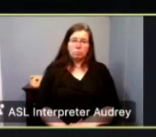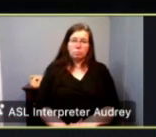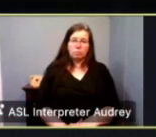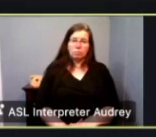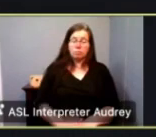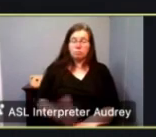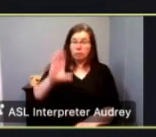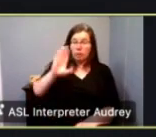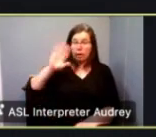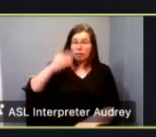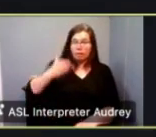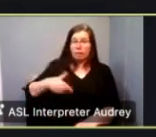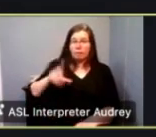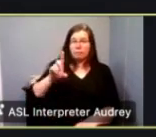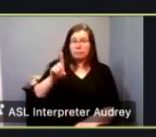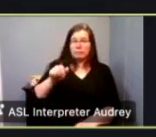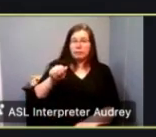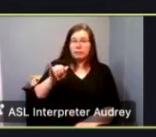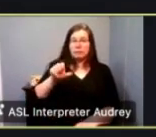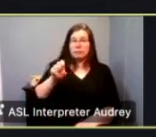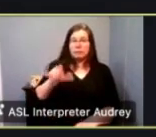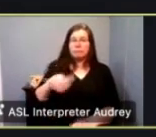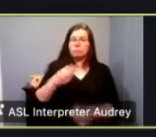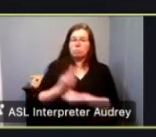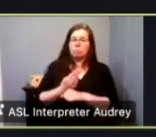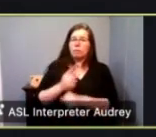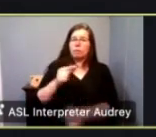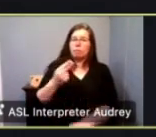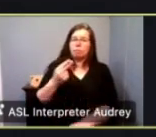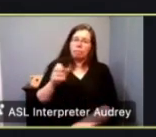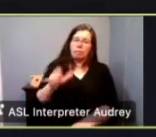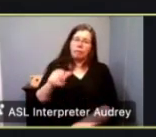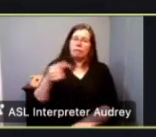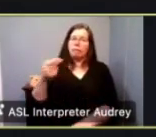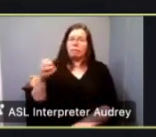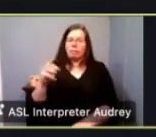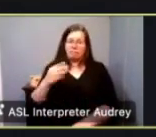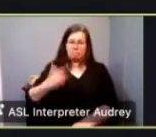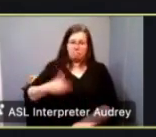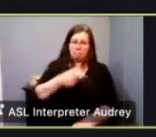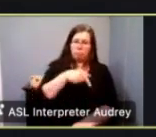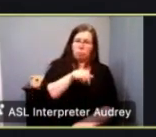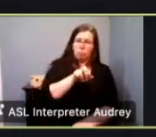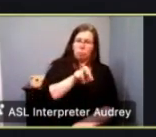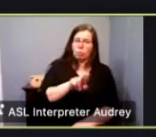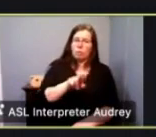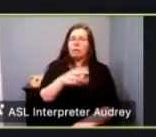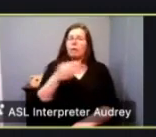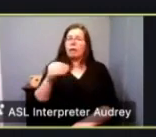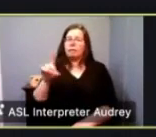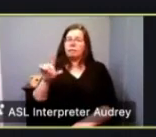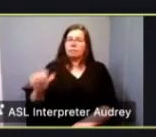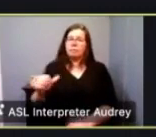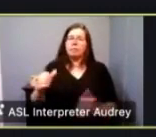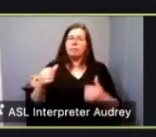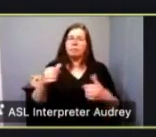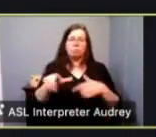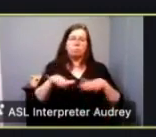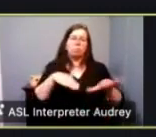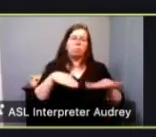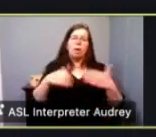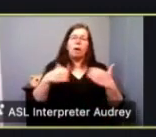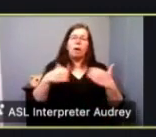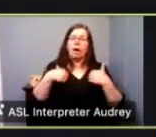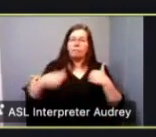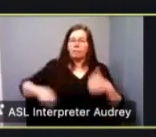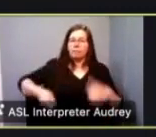Hi, I'm Daisy. I use they, them pronouns, and I'm queer and I'm disabled. Daisy walking with a cane, wearing a rainbow colored cap and t-shirt that says,